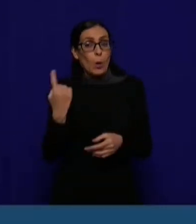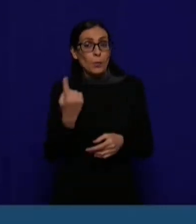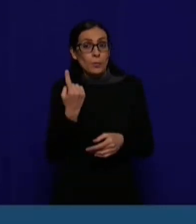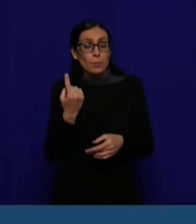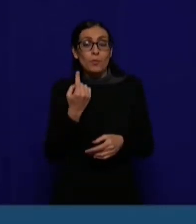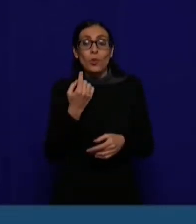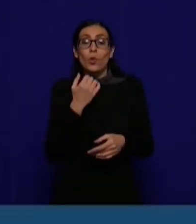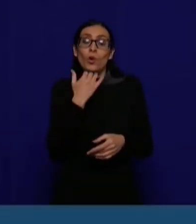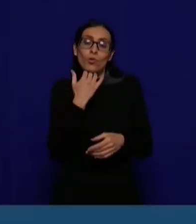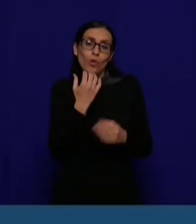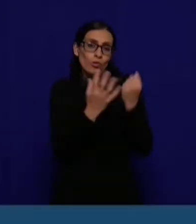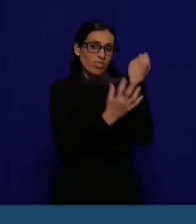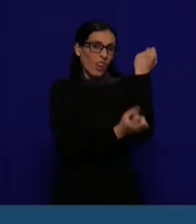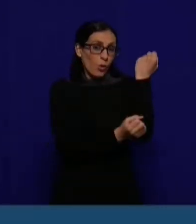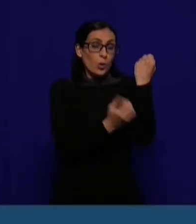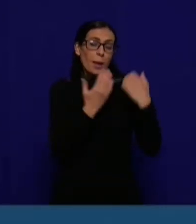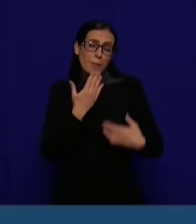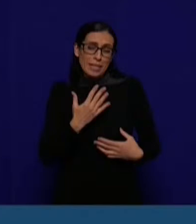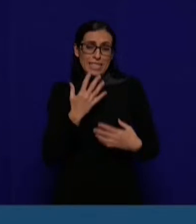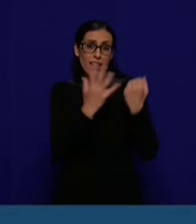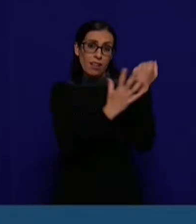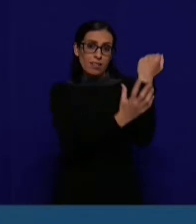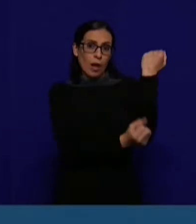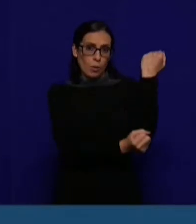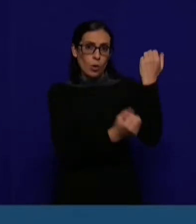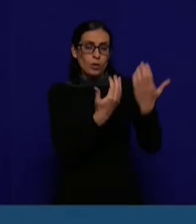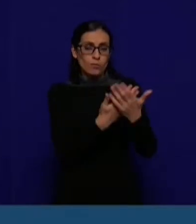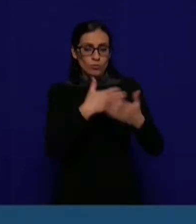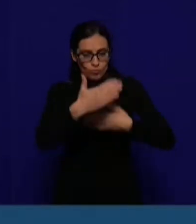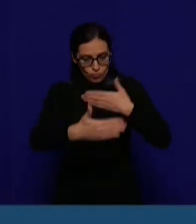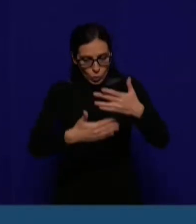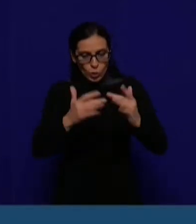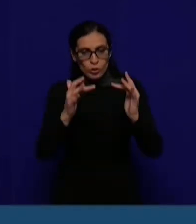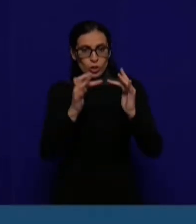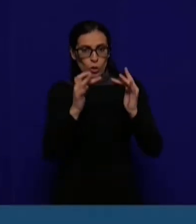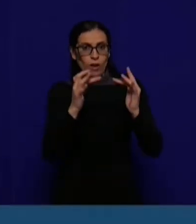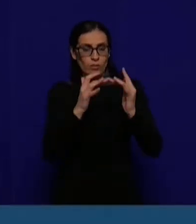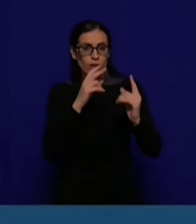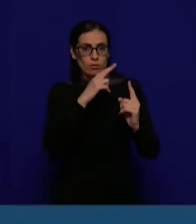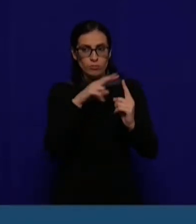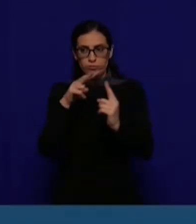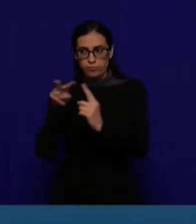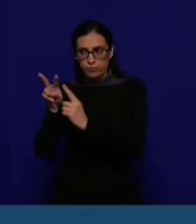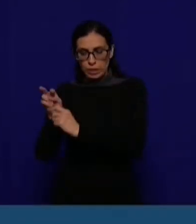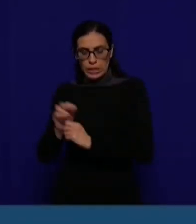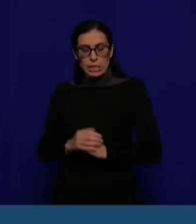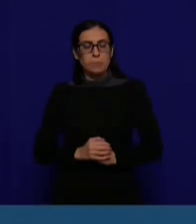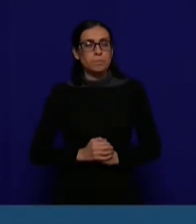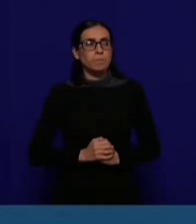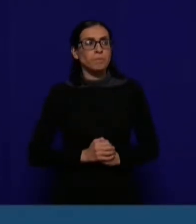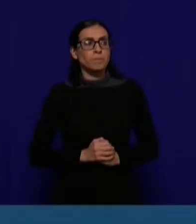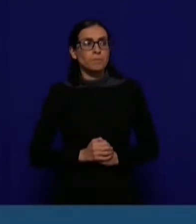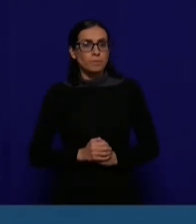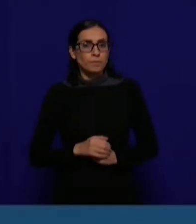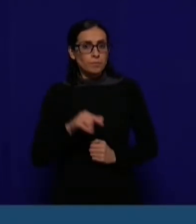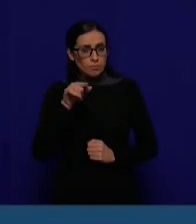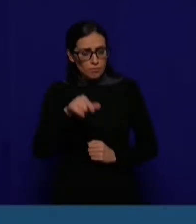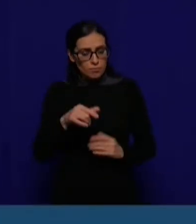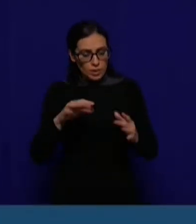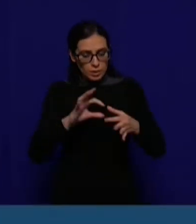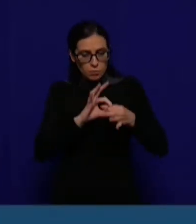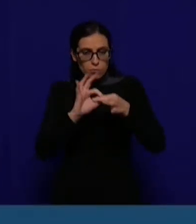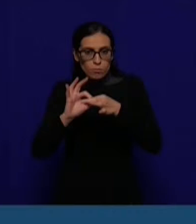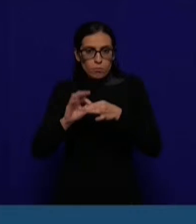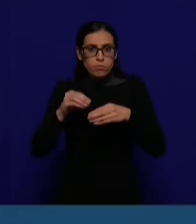yet, kindly download it so that we continue to enhance the contact tracing as well. And this is also part and parcel of